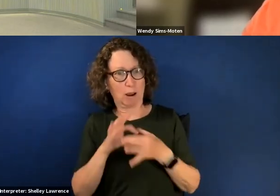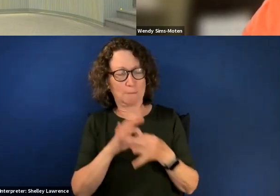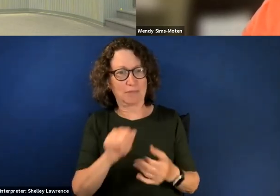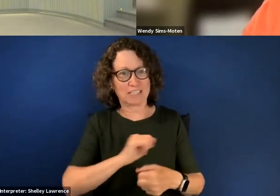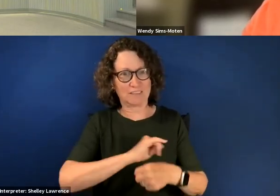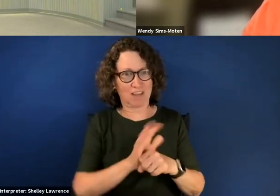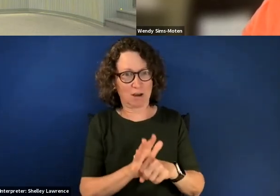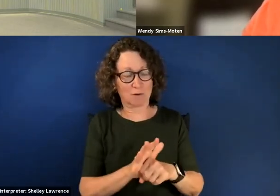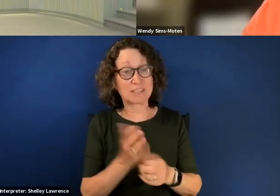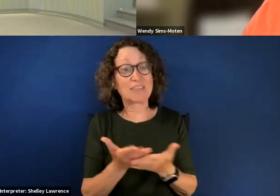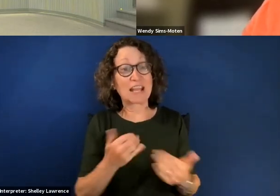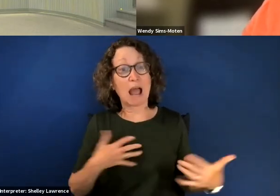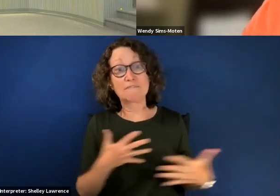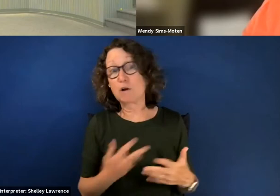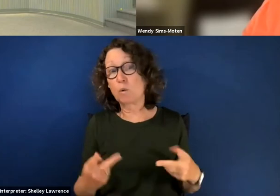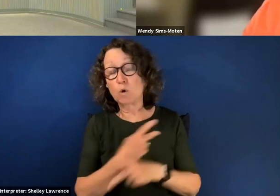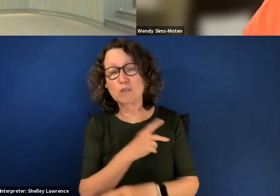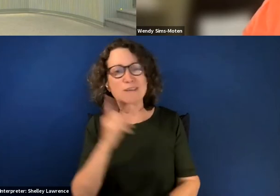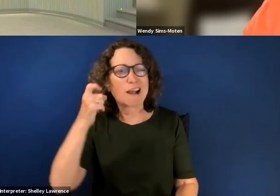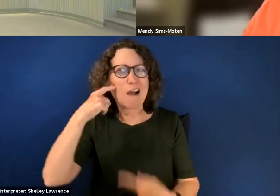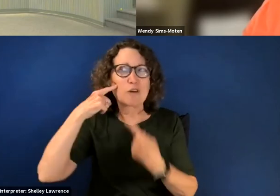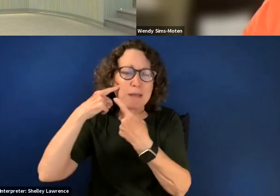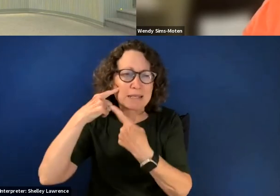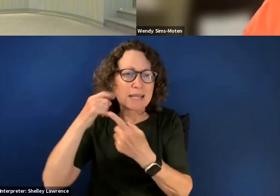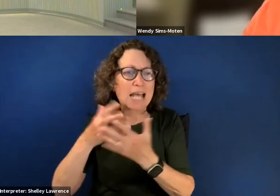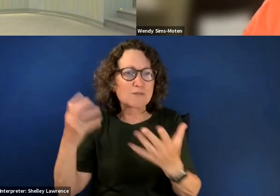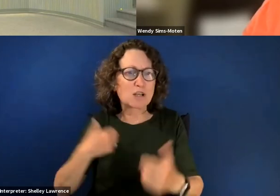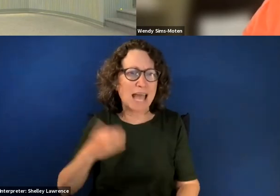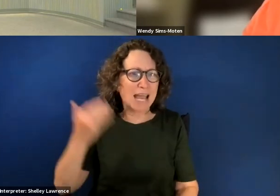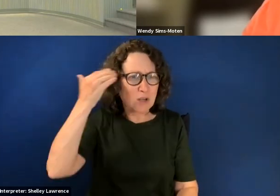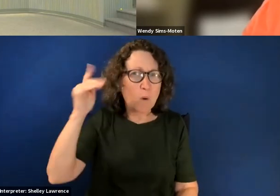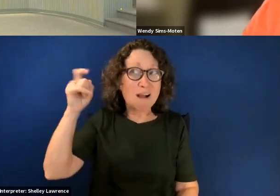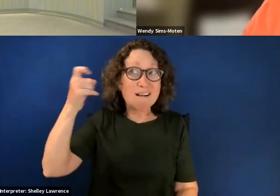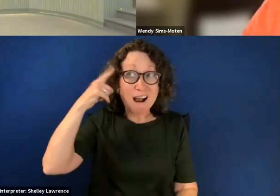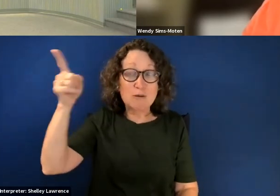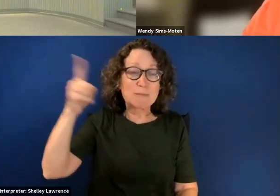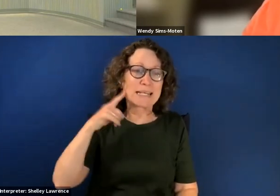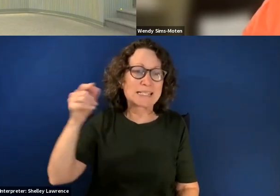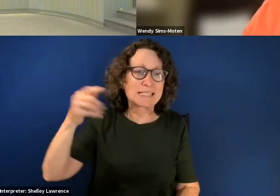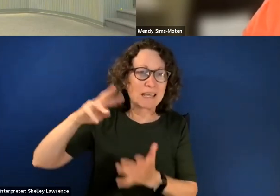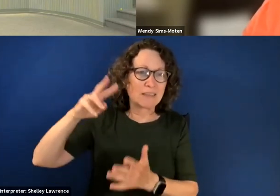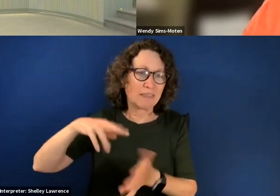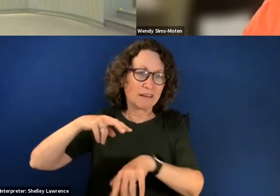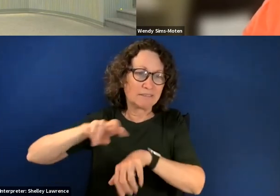virus. The thing I fear the most is government. As far as I can tell, government is the virus.